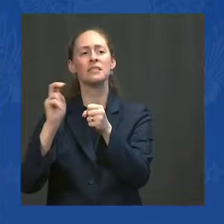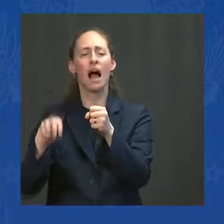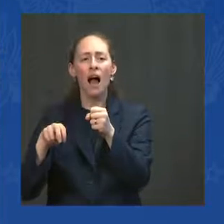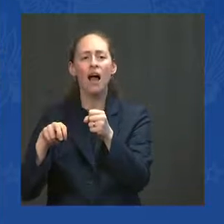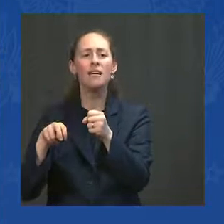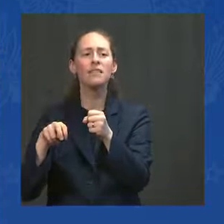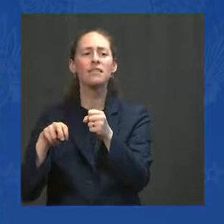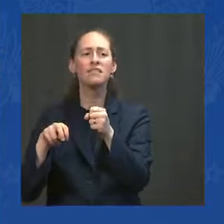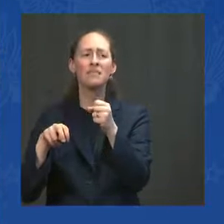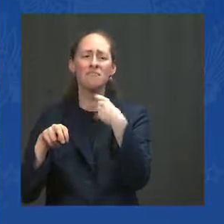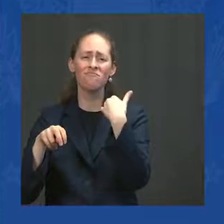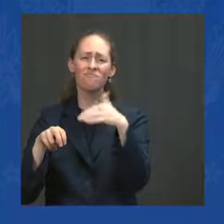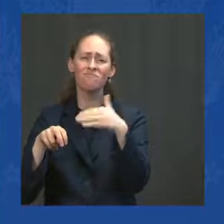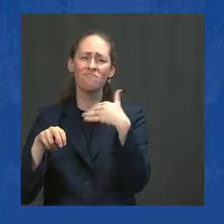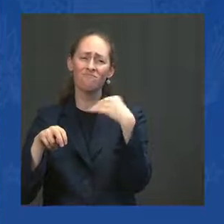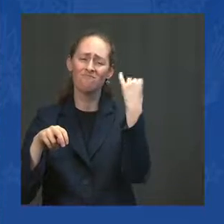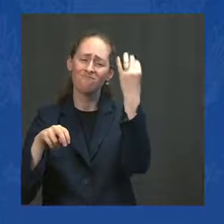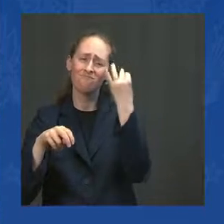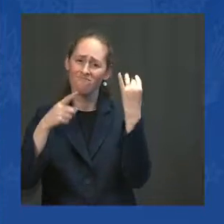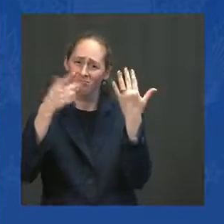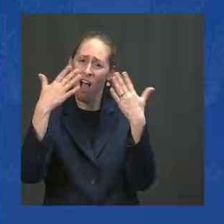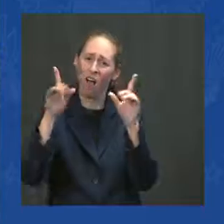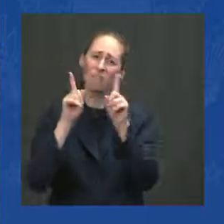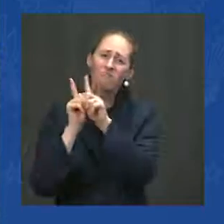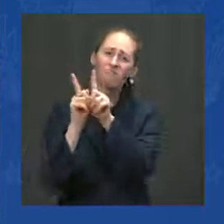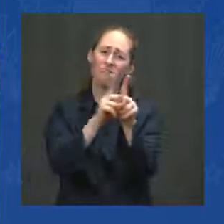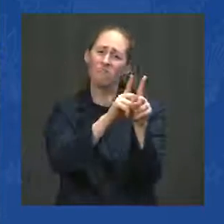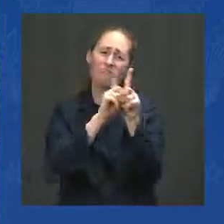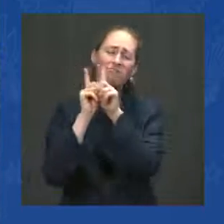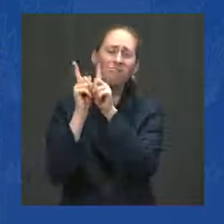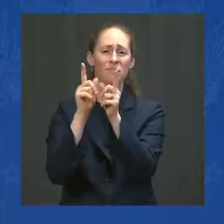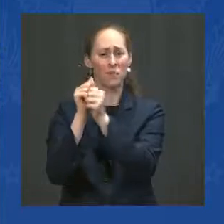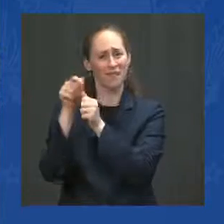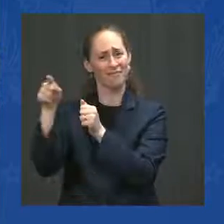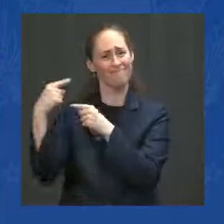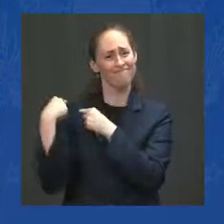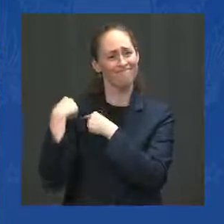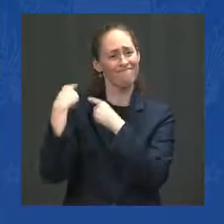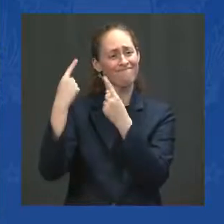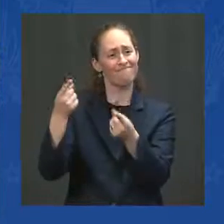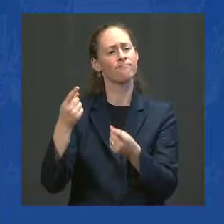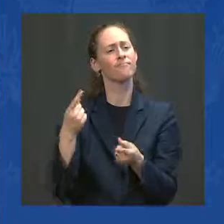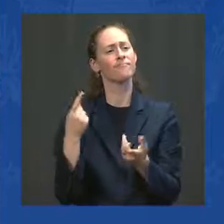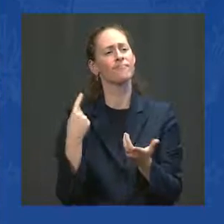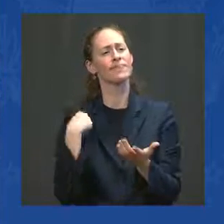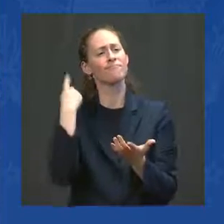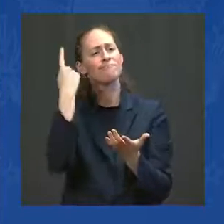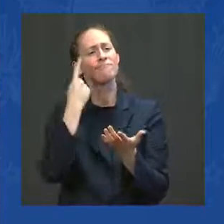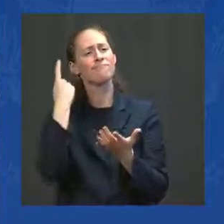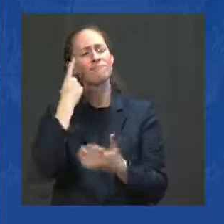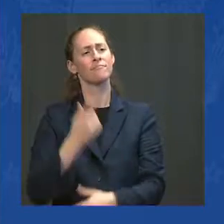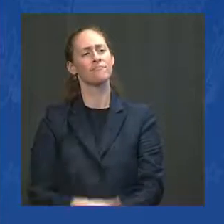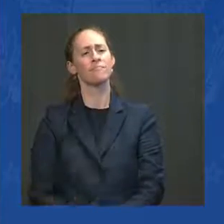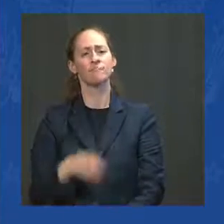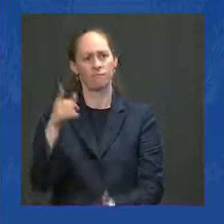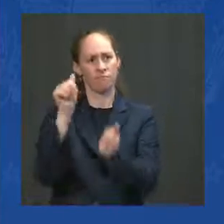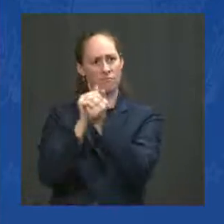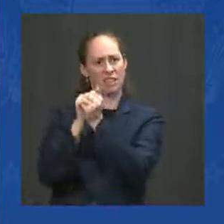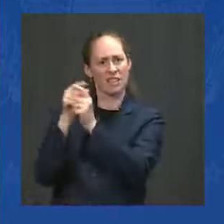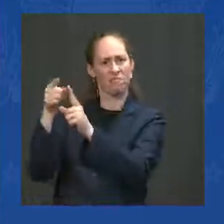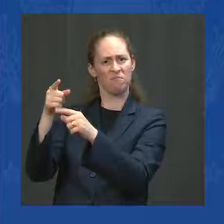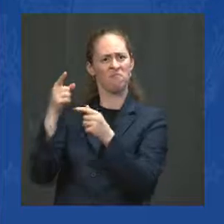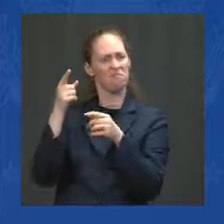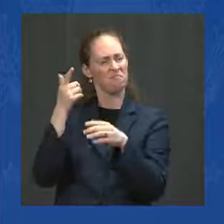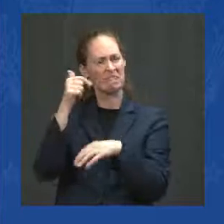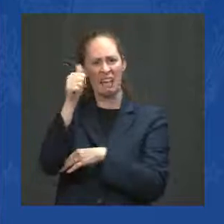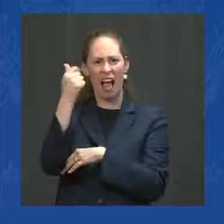and governors. How would you assess his 10.5 years as governor of the state? In terms of his personal behavior